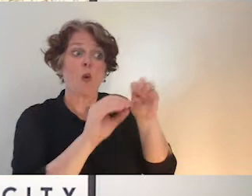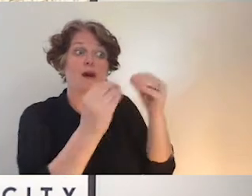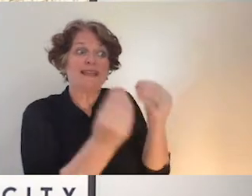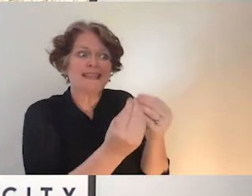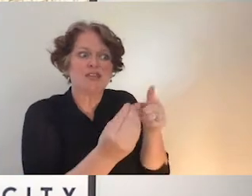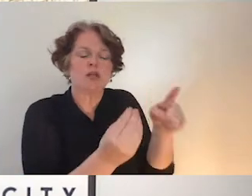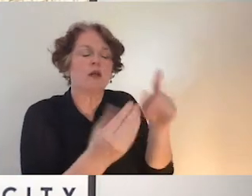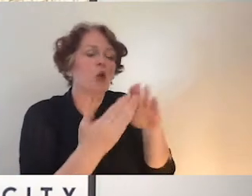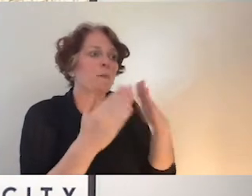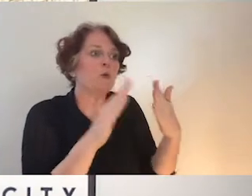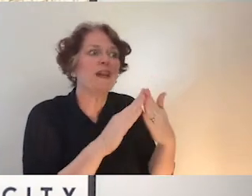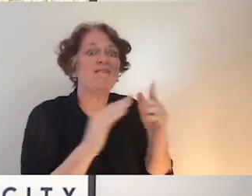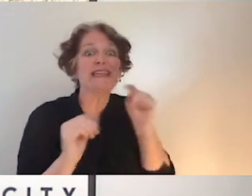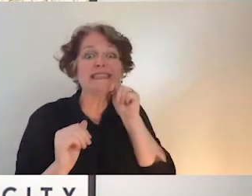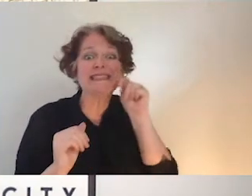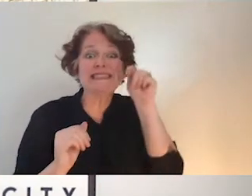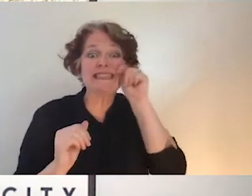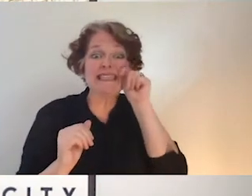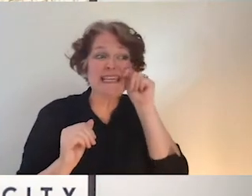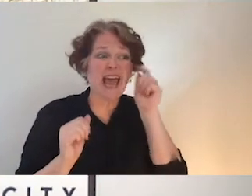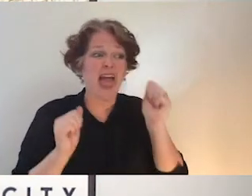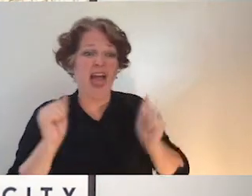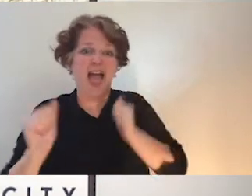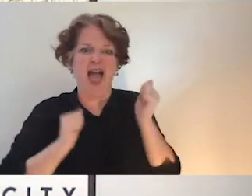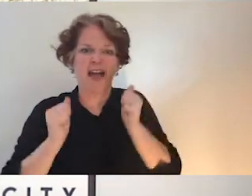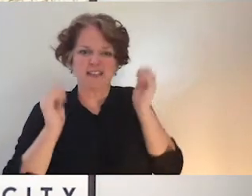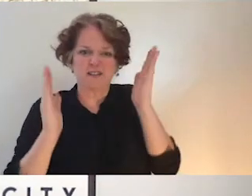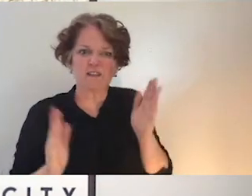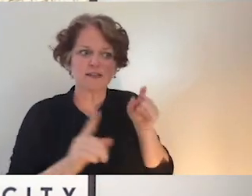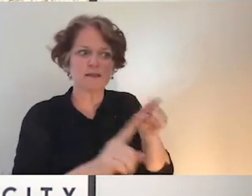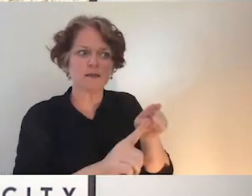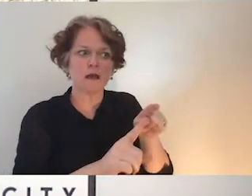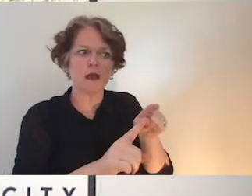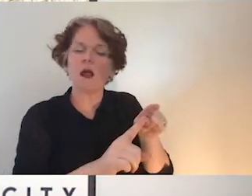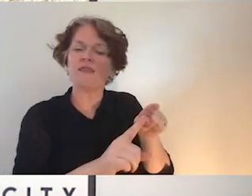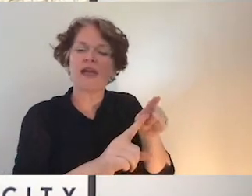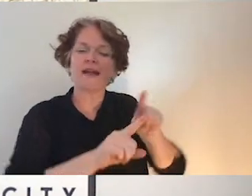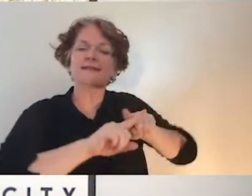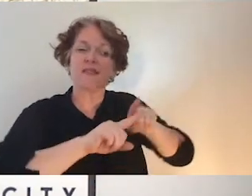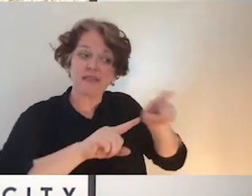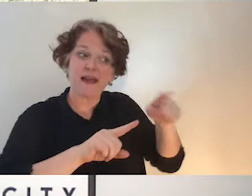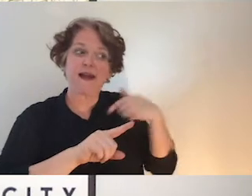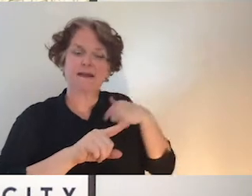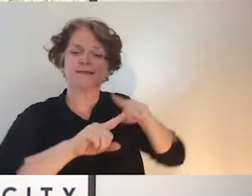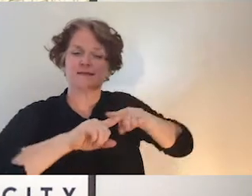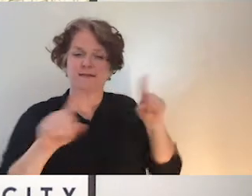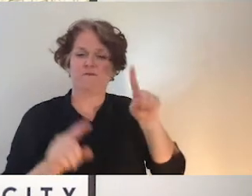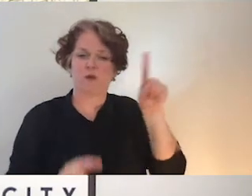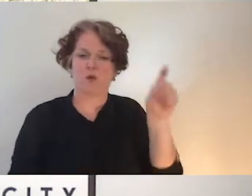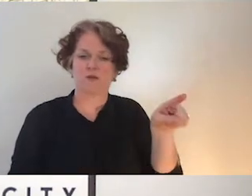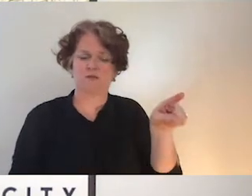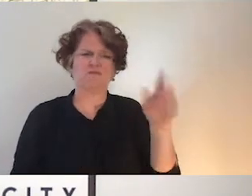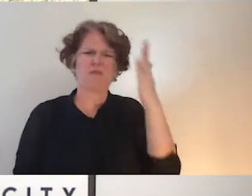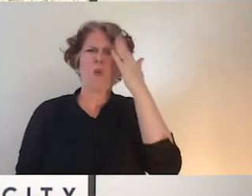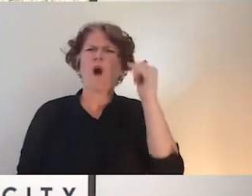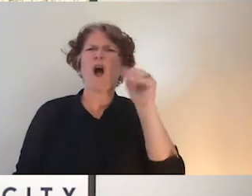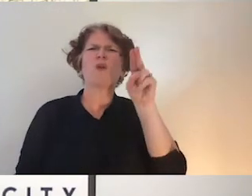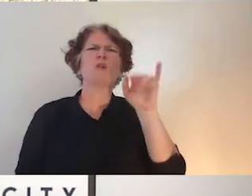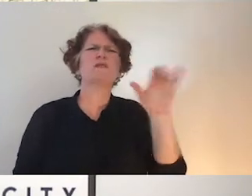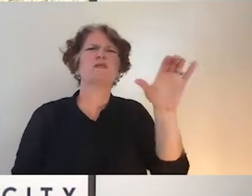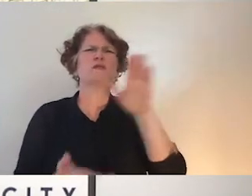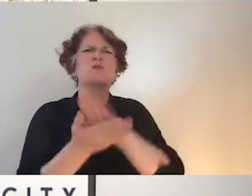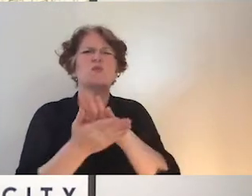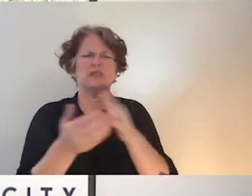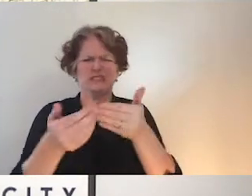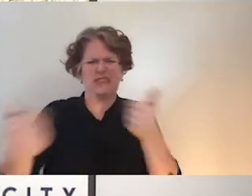organization that's a home to a community of teen activists, and they were wrestling with a different set of questions. Why are New York